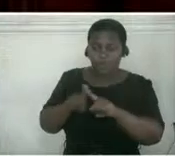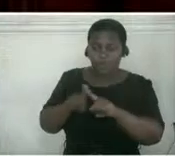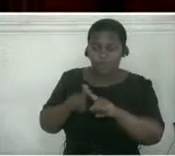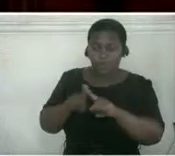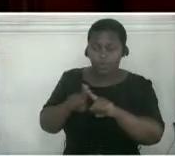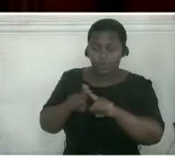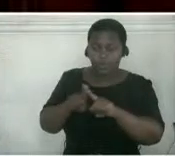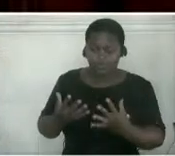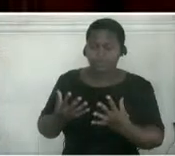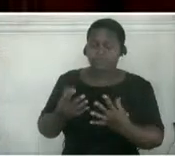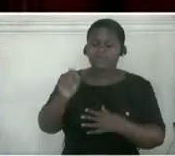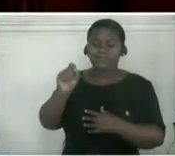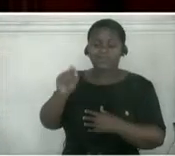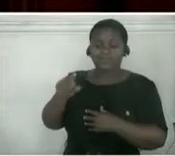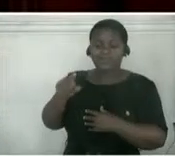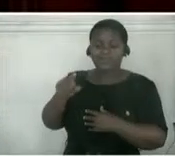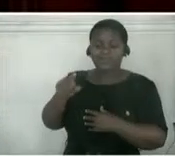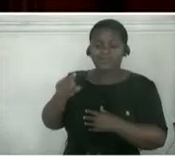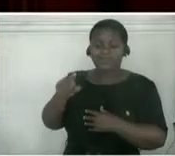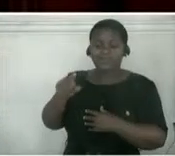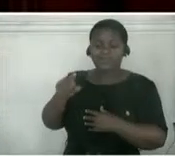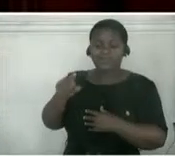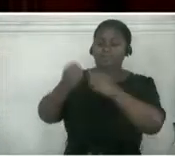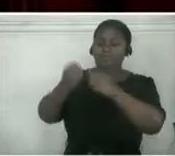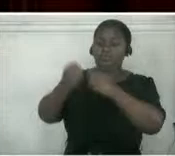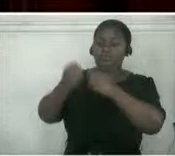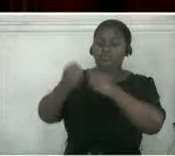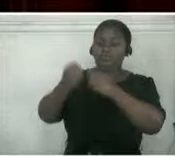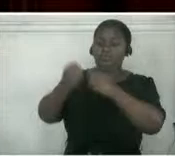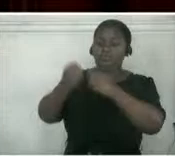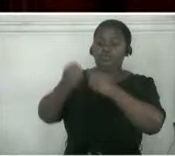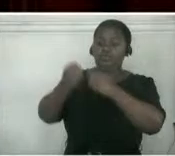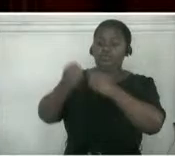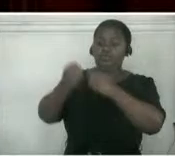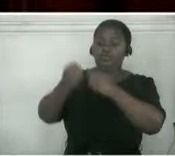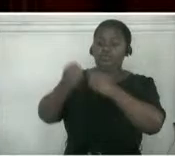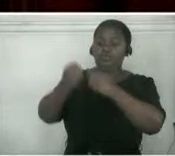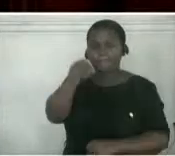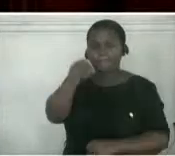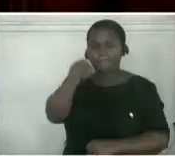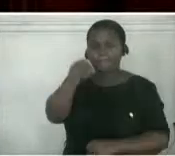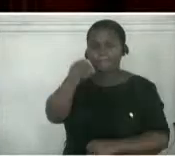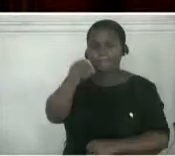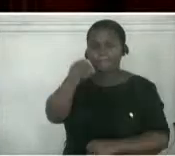here for this incoming year will be 1.7